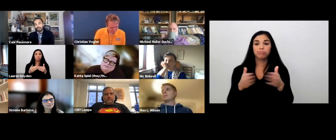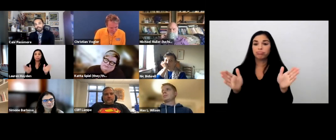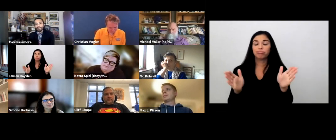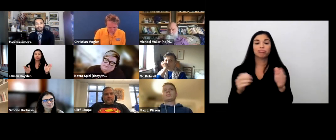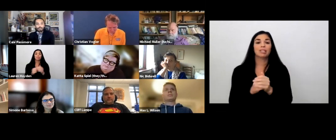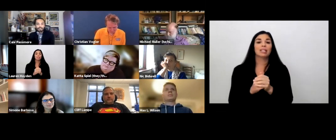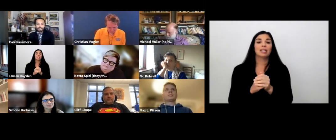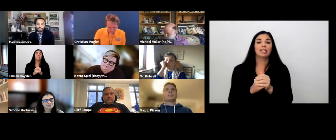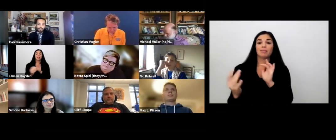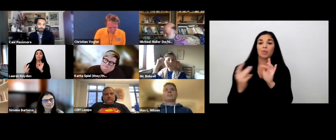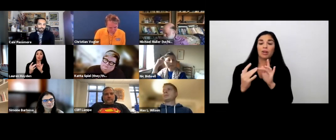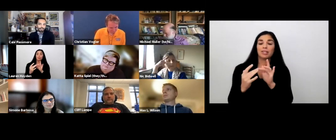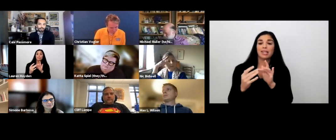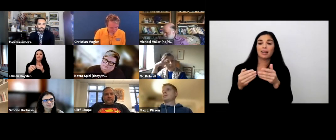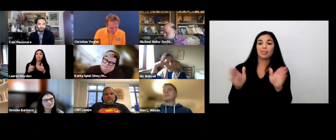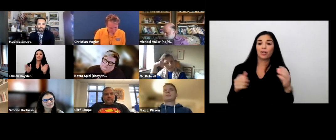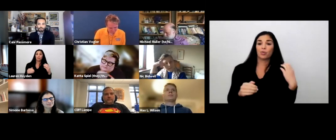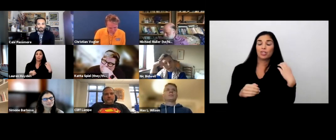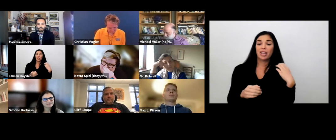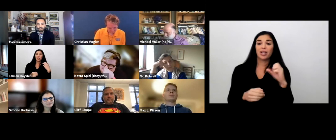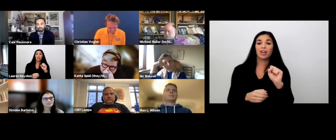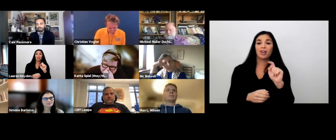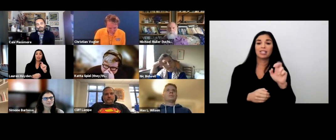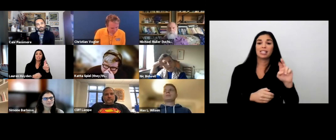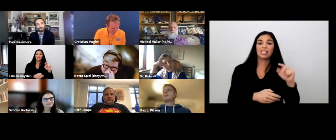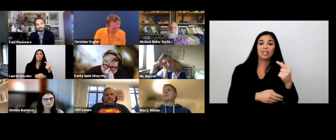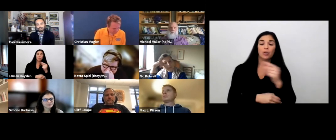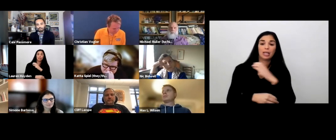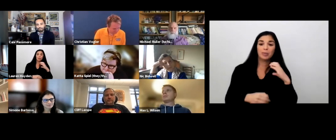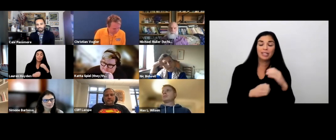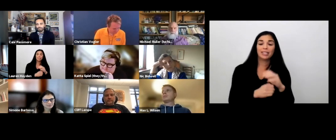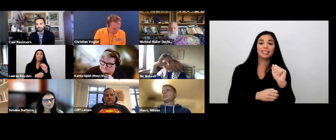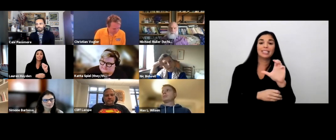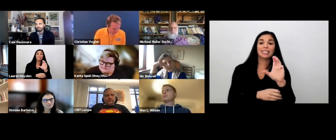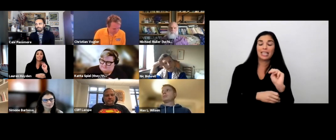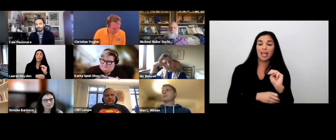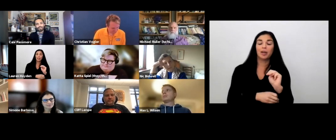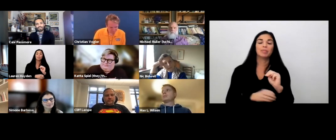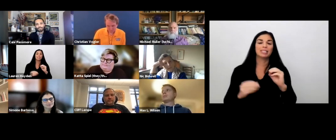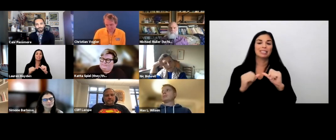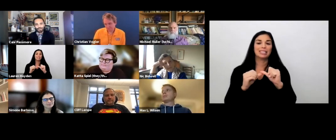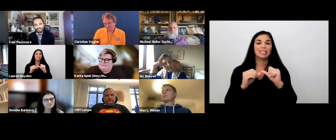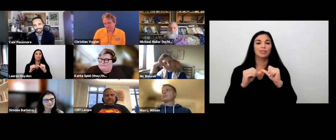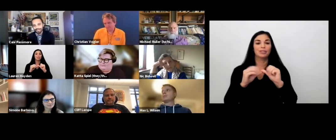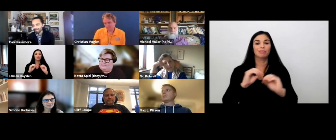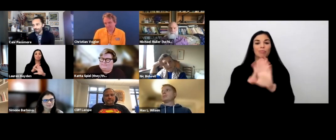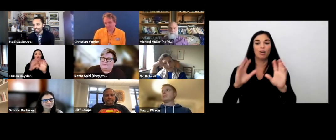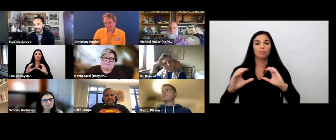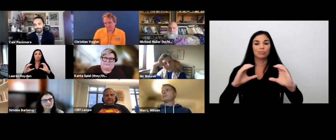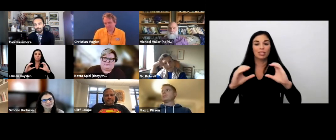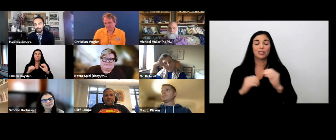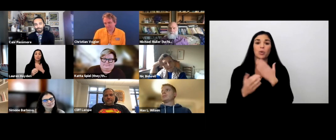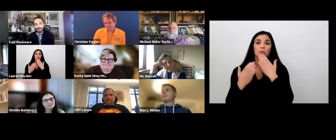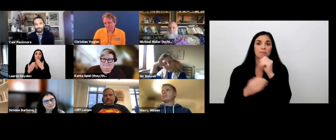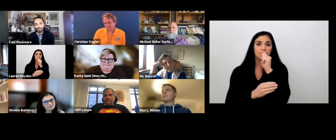general chairs, steering committees, and ACM, and keeping those lines open and transparent. So thanks for bearing with us through all the transitions involved with